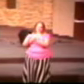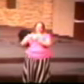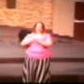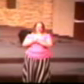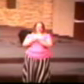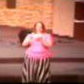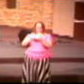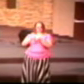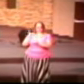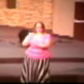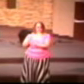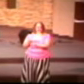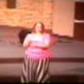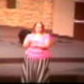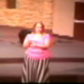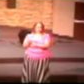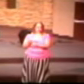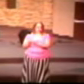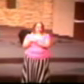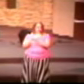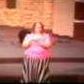to be together?